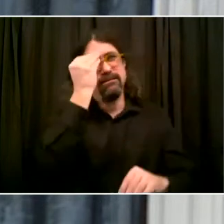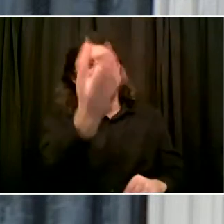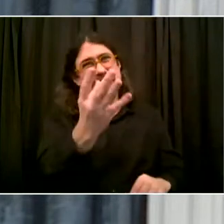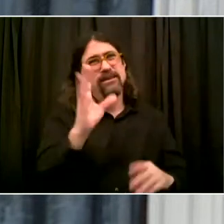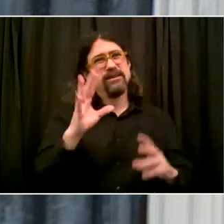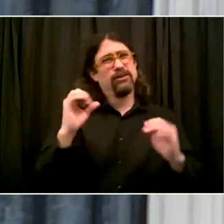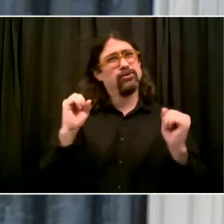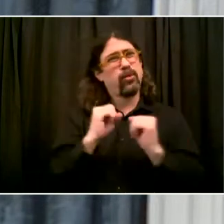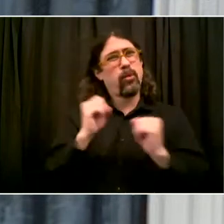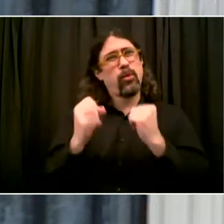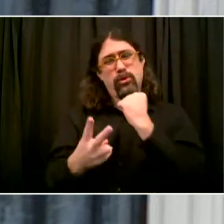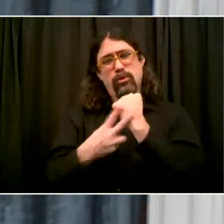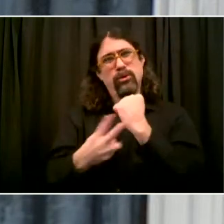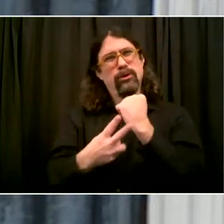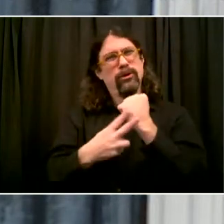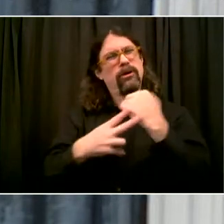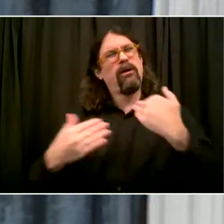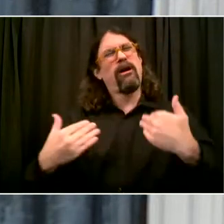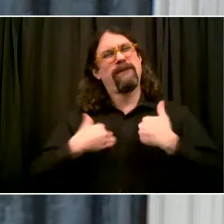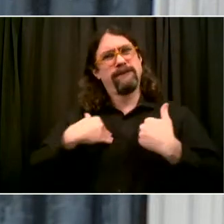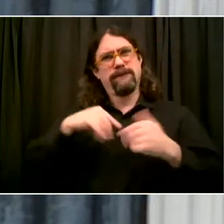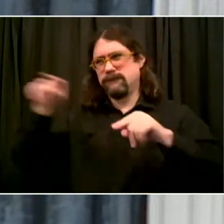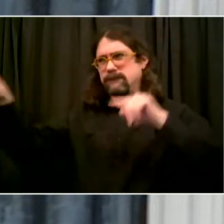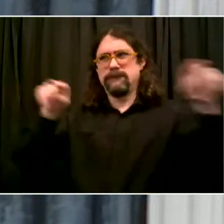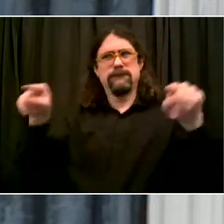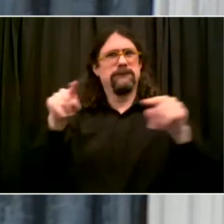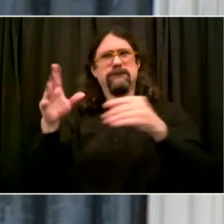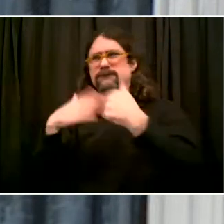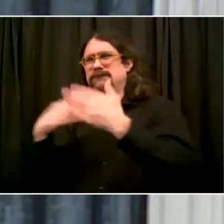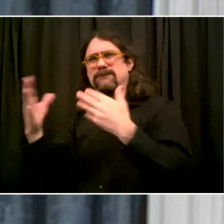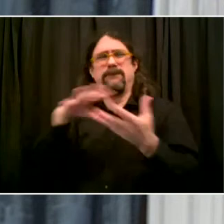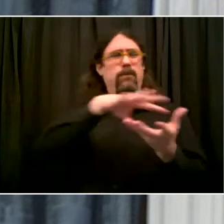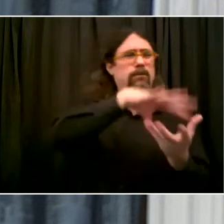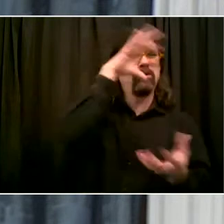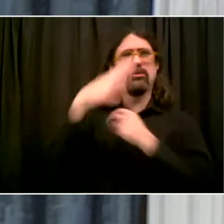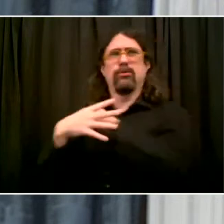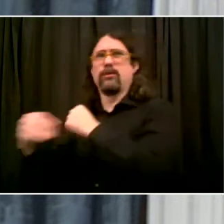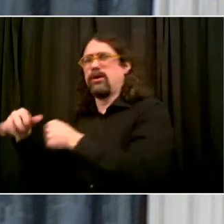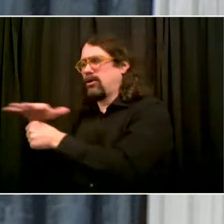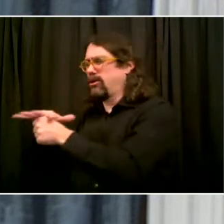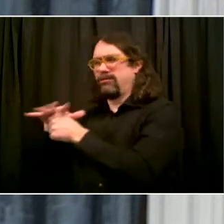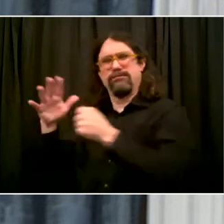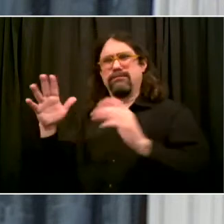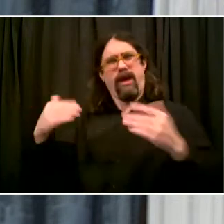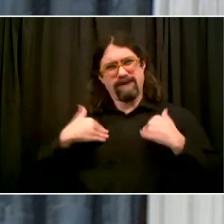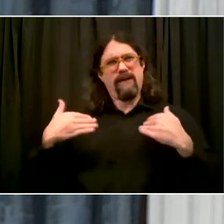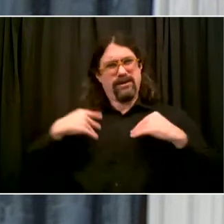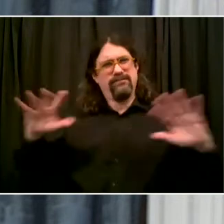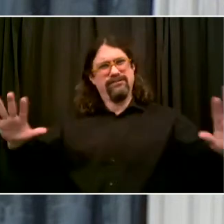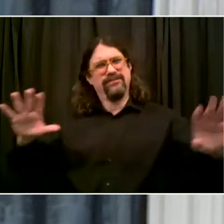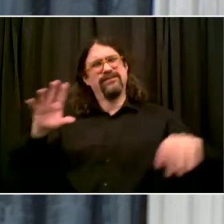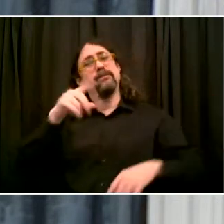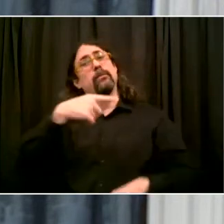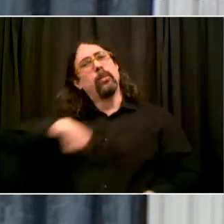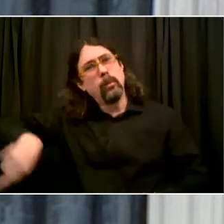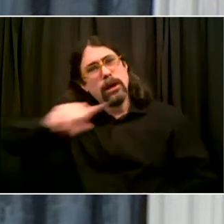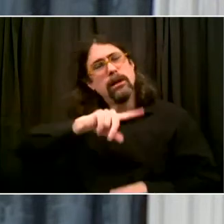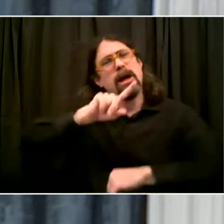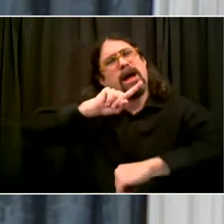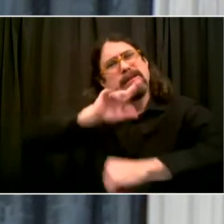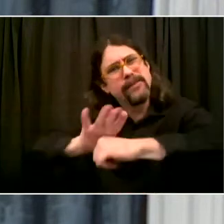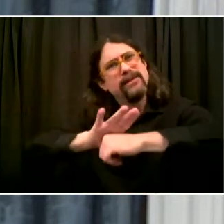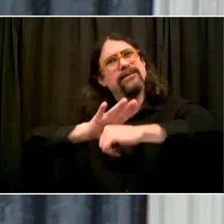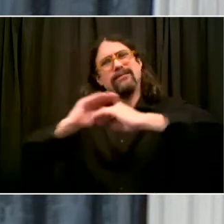the dynamism, and the strength of New York's neighborhoods. To date, we have held informational and educational events for residents,